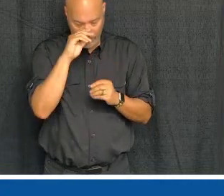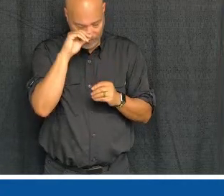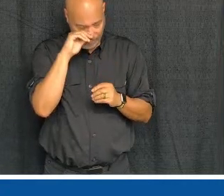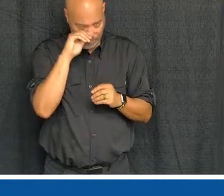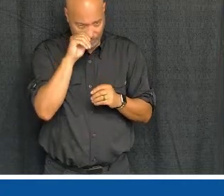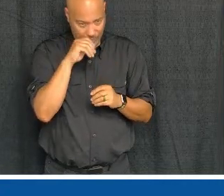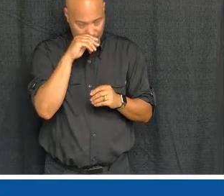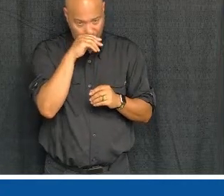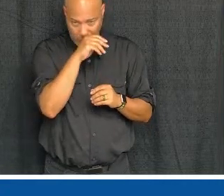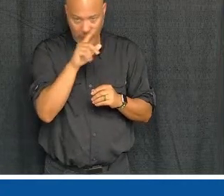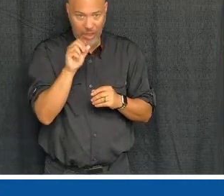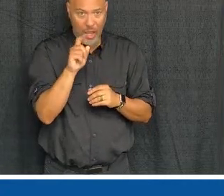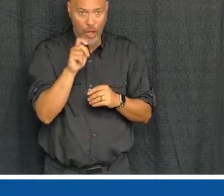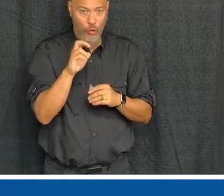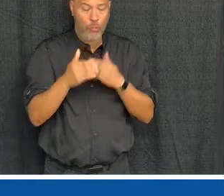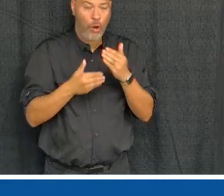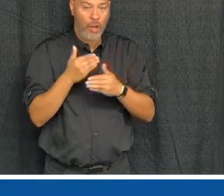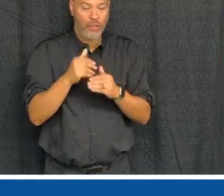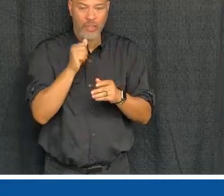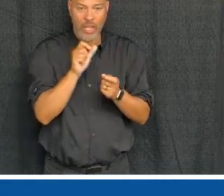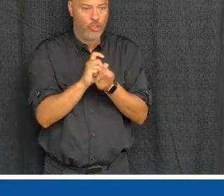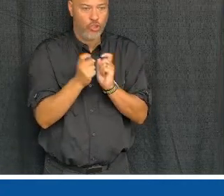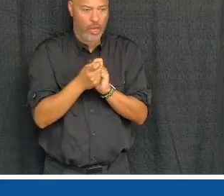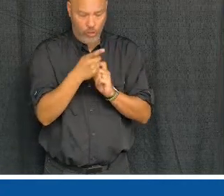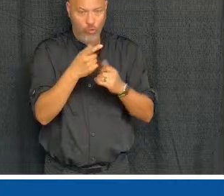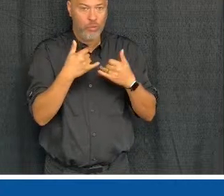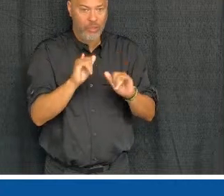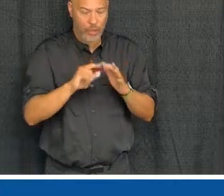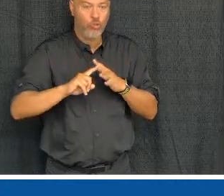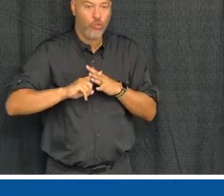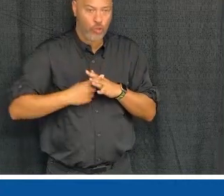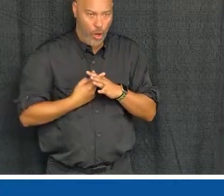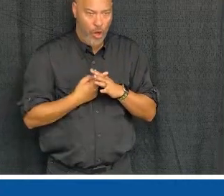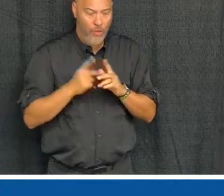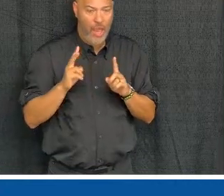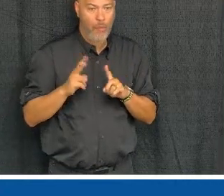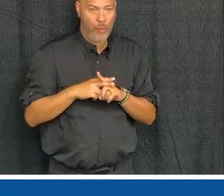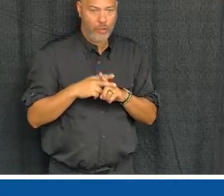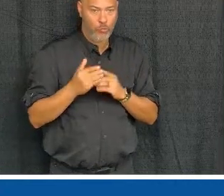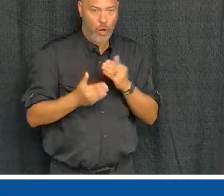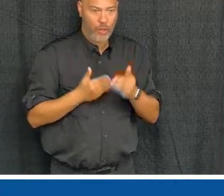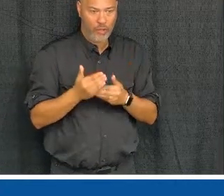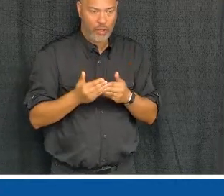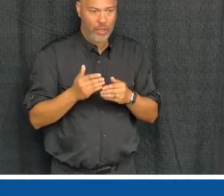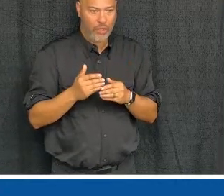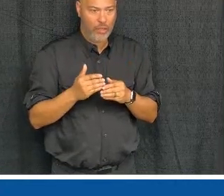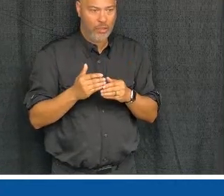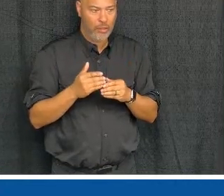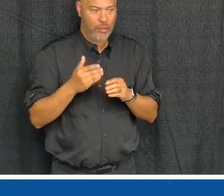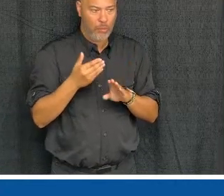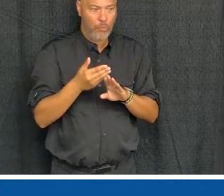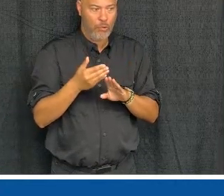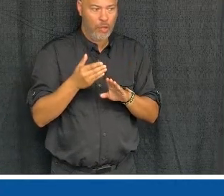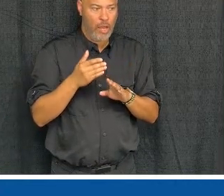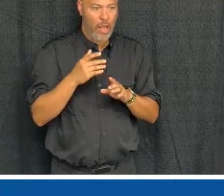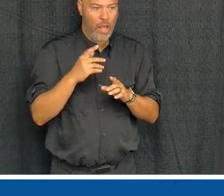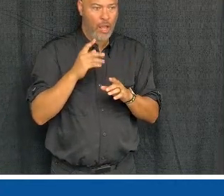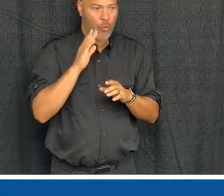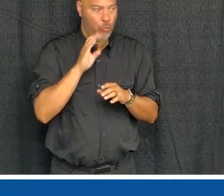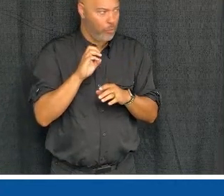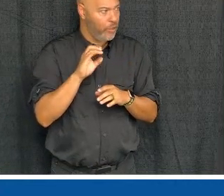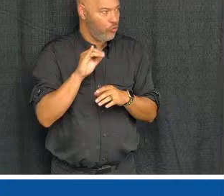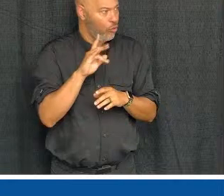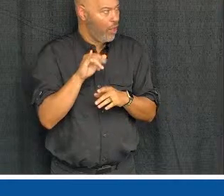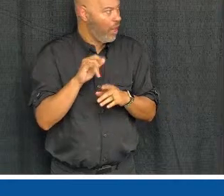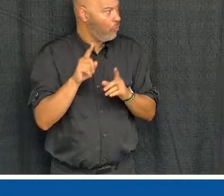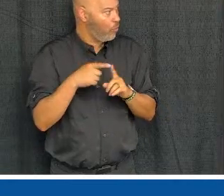So the lottery process doesn't change. She would still start the application process in advance of July 1st. so it would be July when